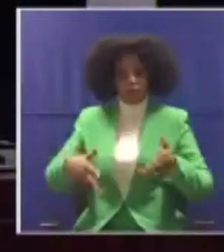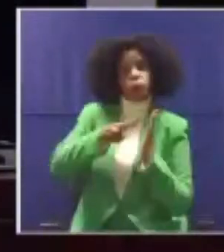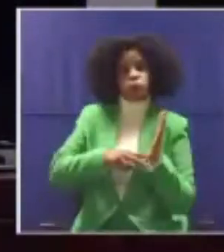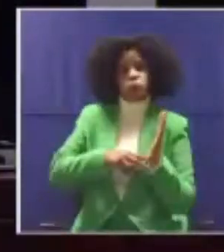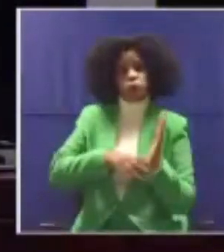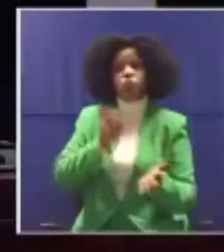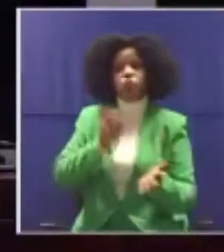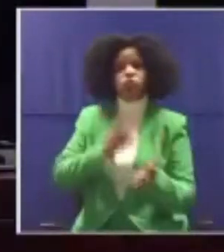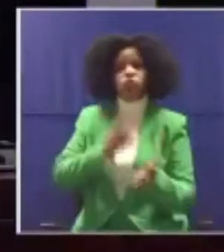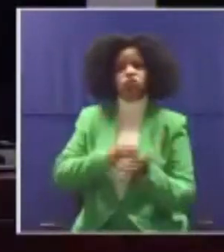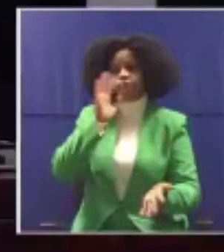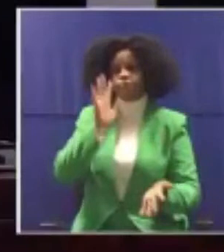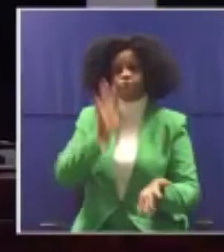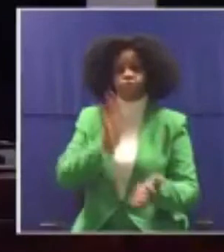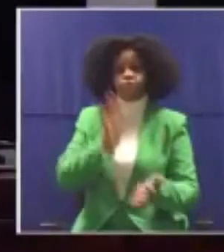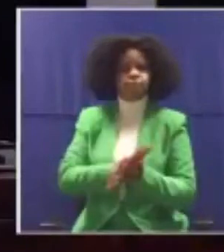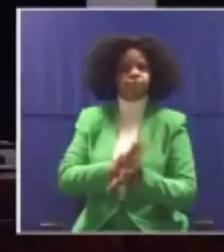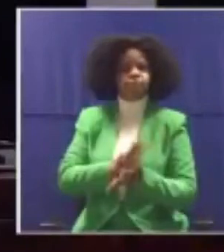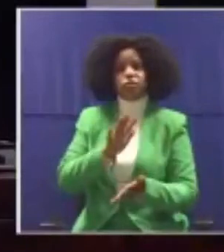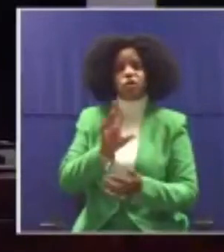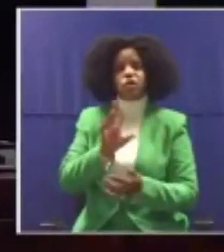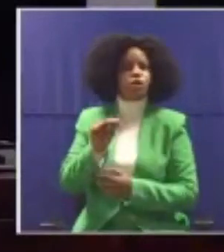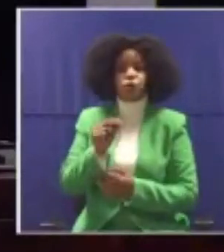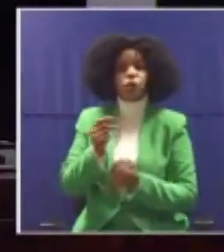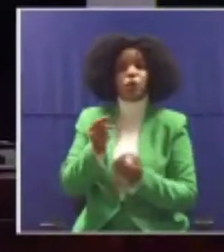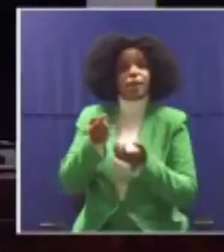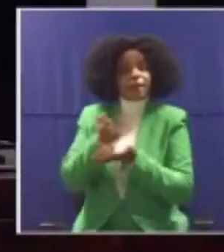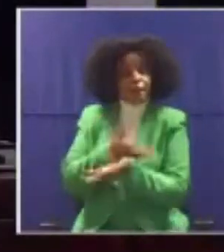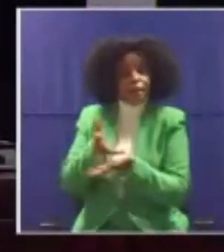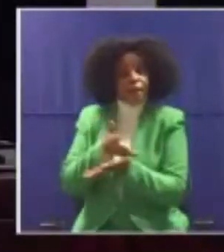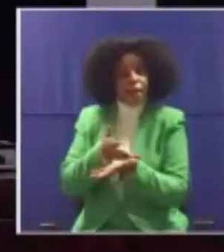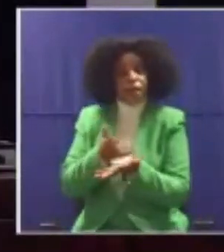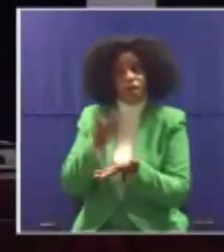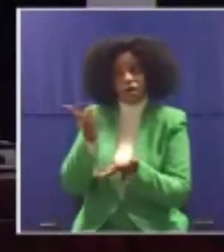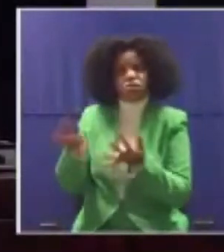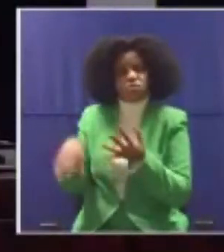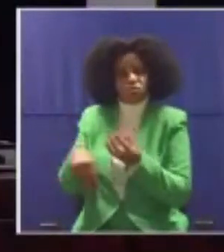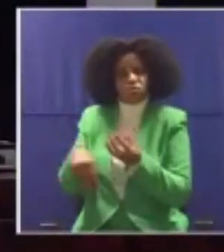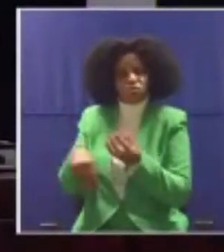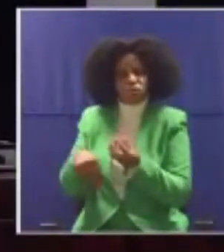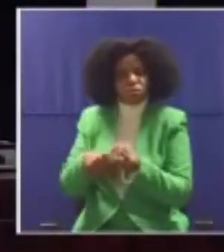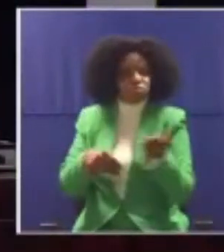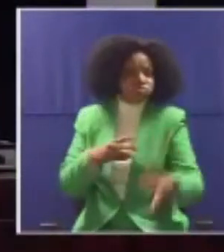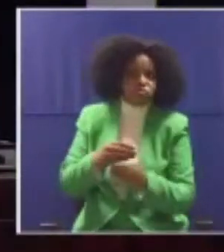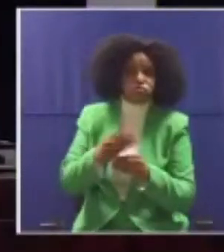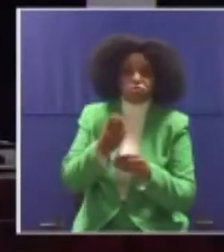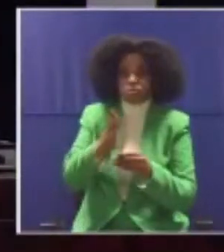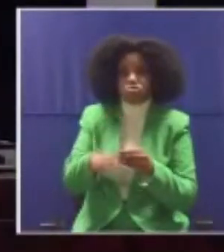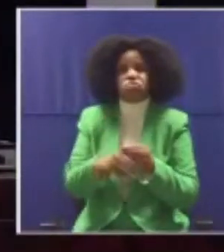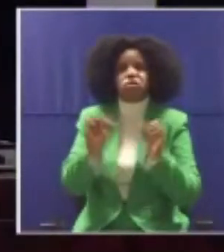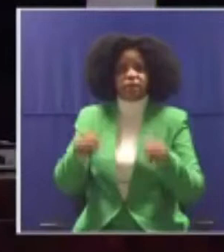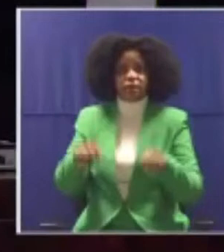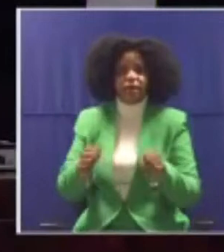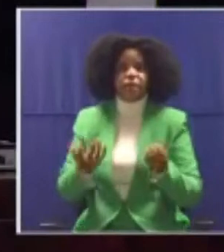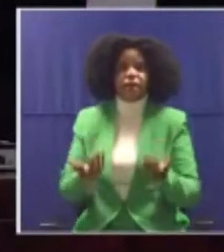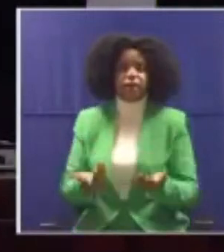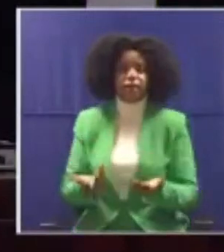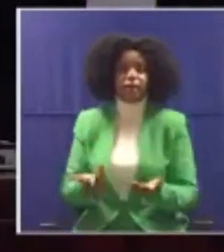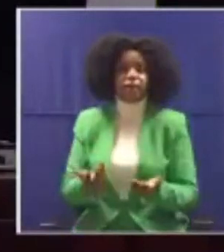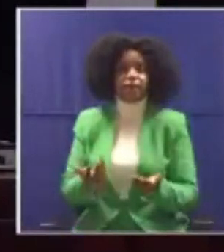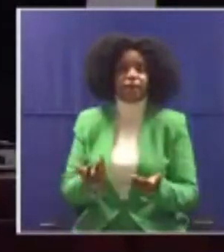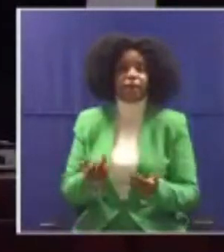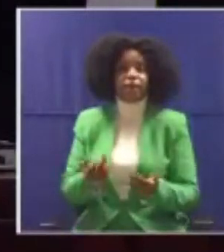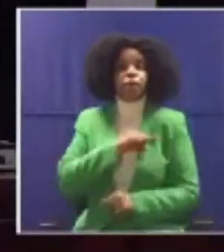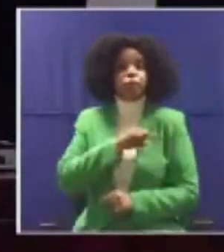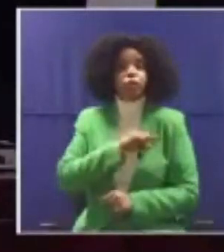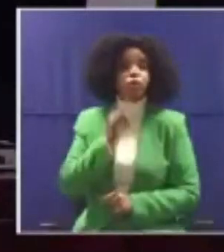dialogue will allow people to add, because once you agree on principles, it's then easy to then agree